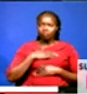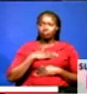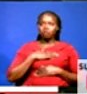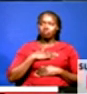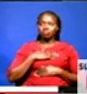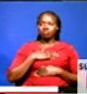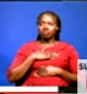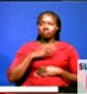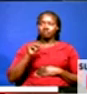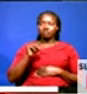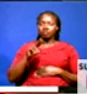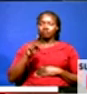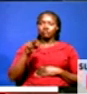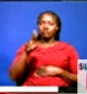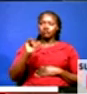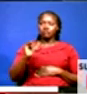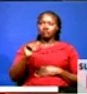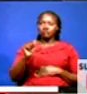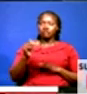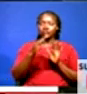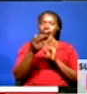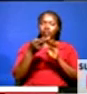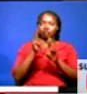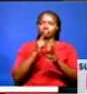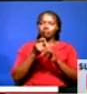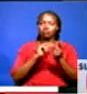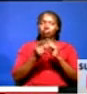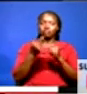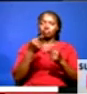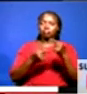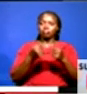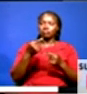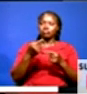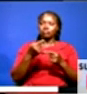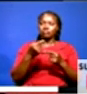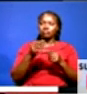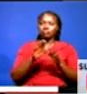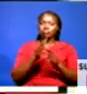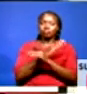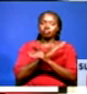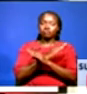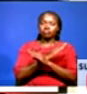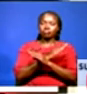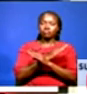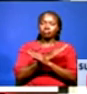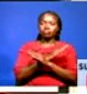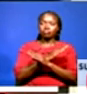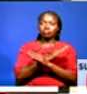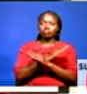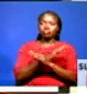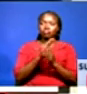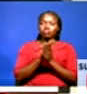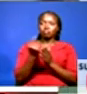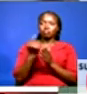also approached me to withdraw from the race. That left Burundi's Joseph Ntakirutimana as the lone